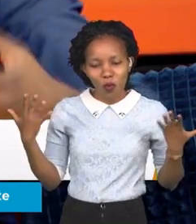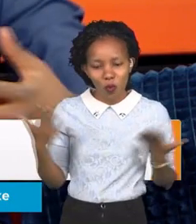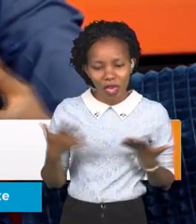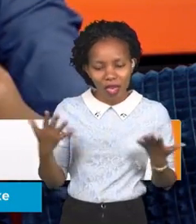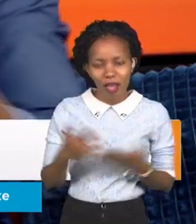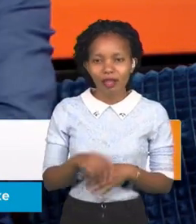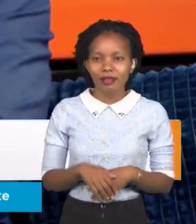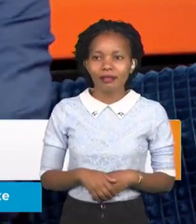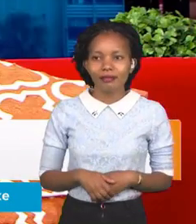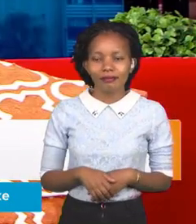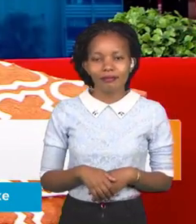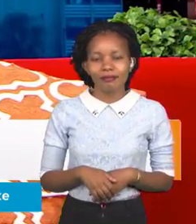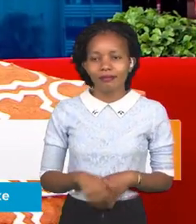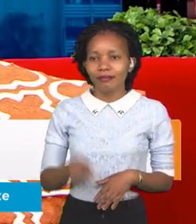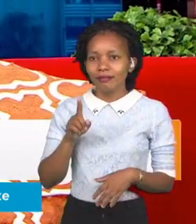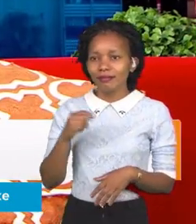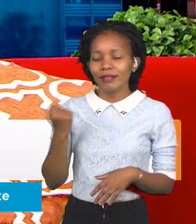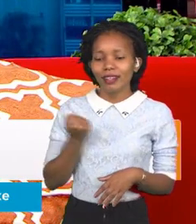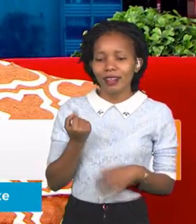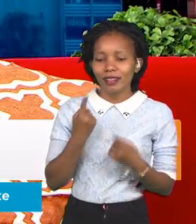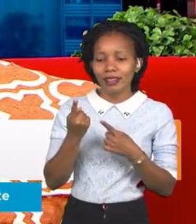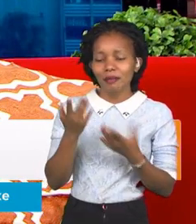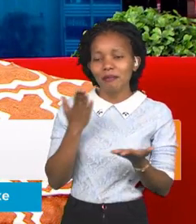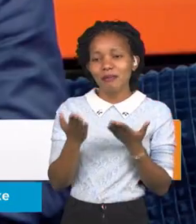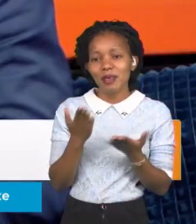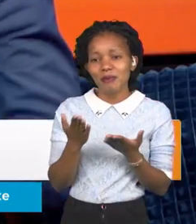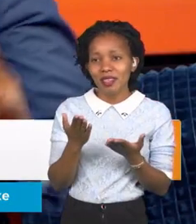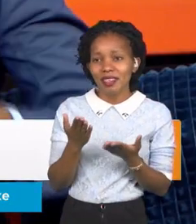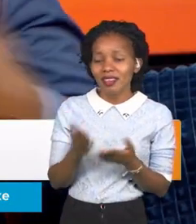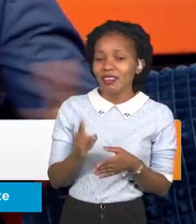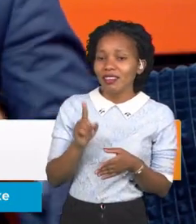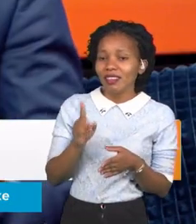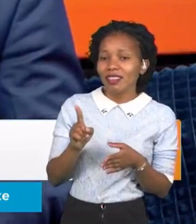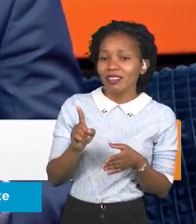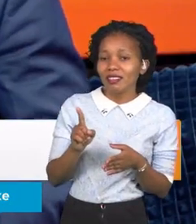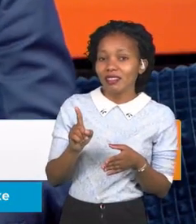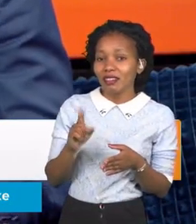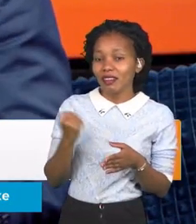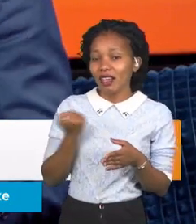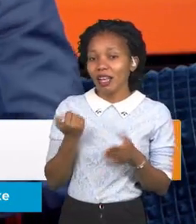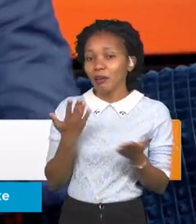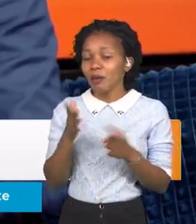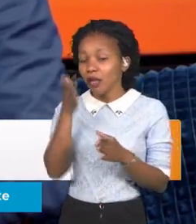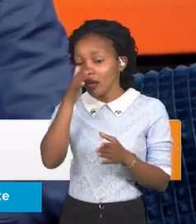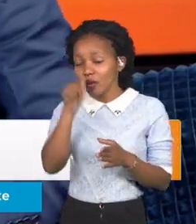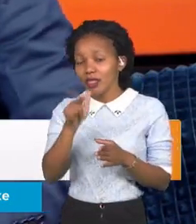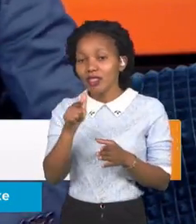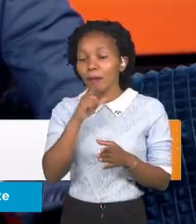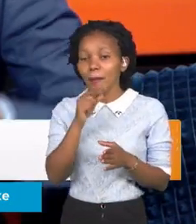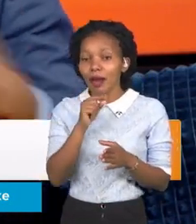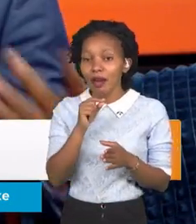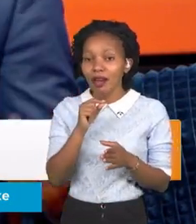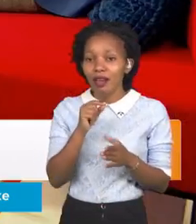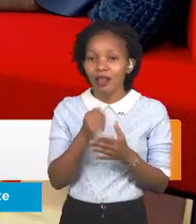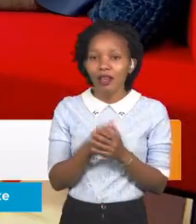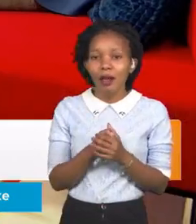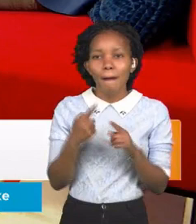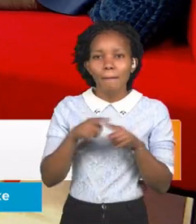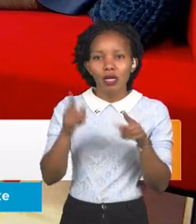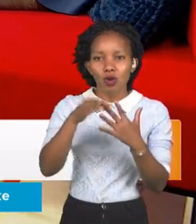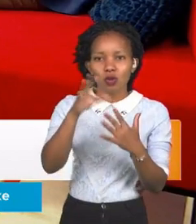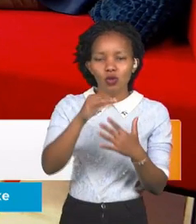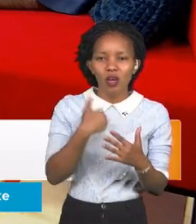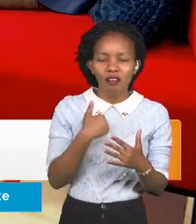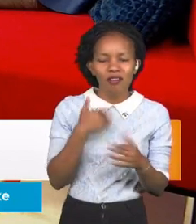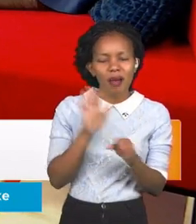men, she did go happy. Like Shalola said, she must have led him on in some very aspects of life. But you see, there's an option. There's